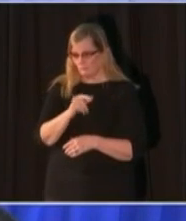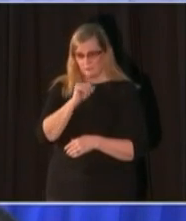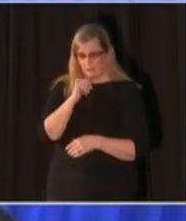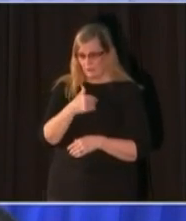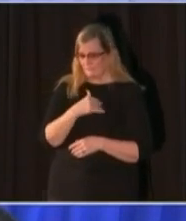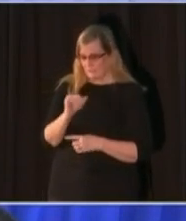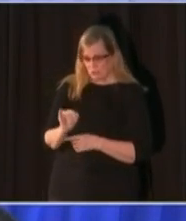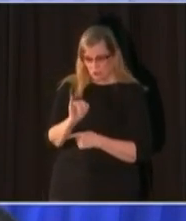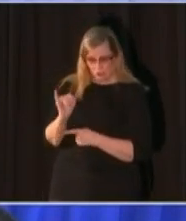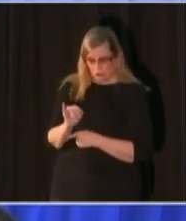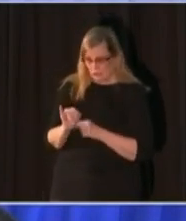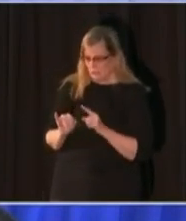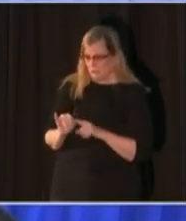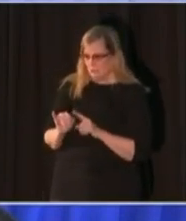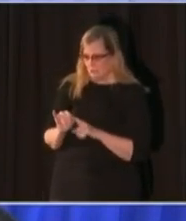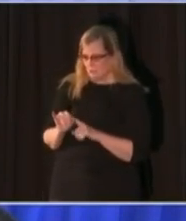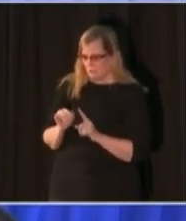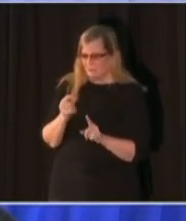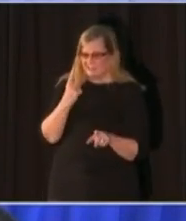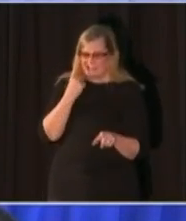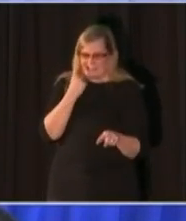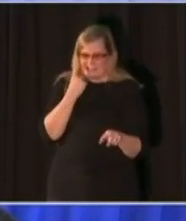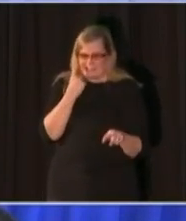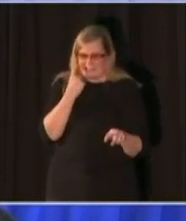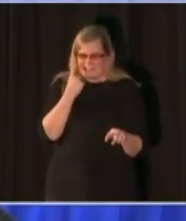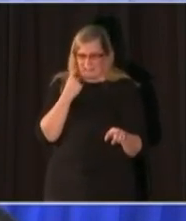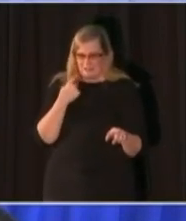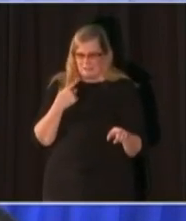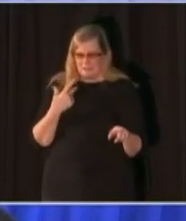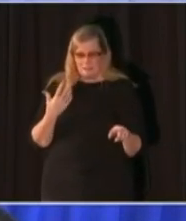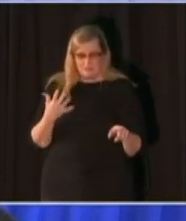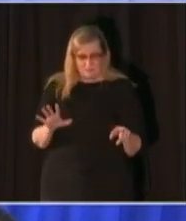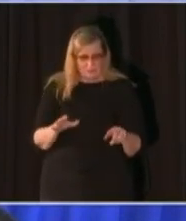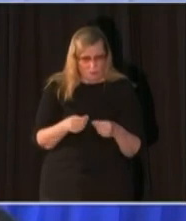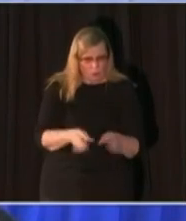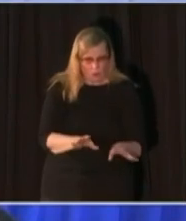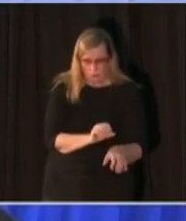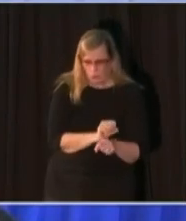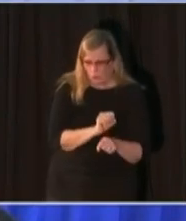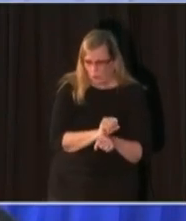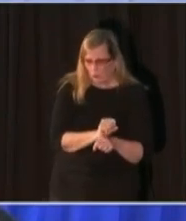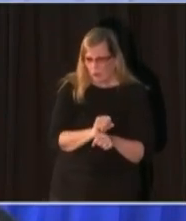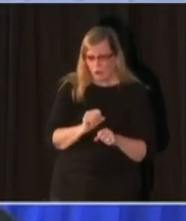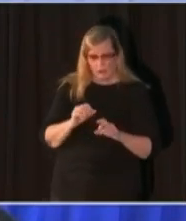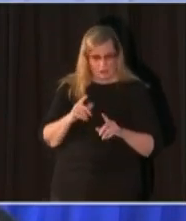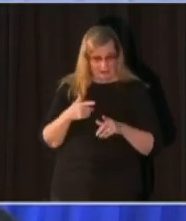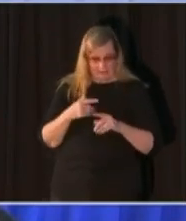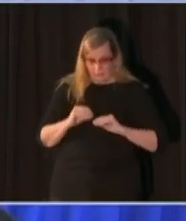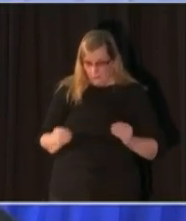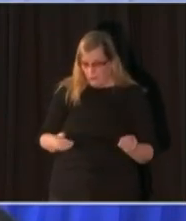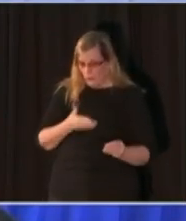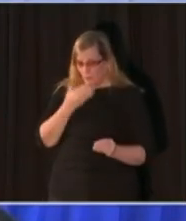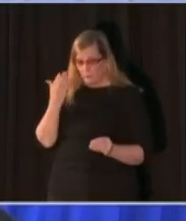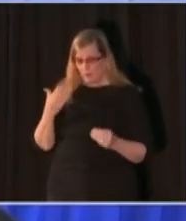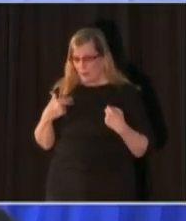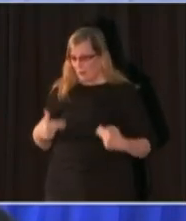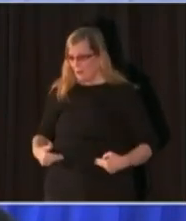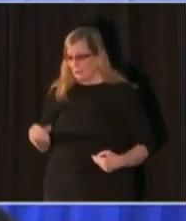your employer health coverage, you can enroll in a private coverage or Medicaid right